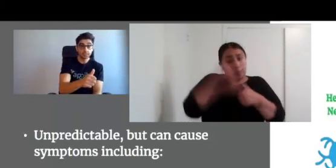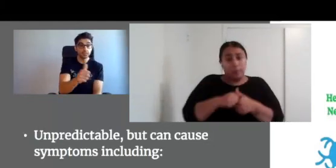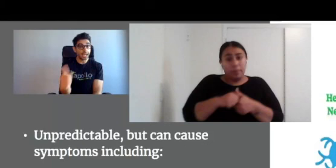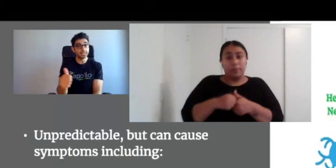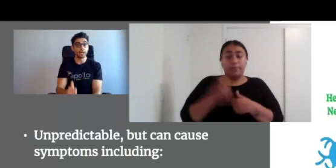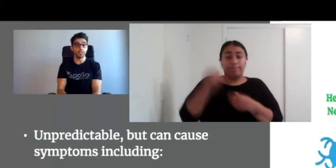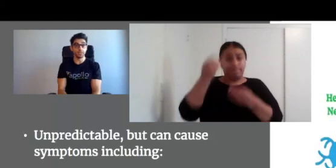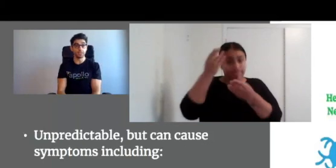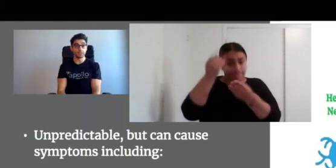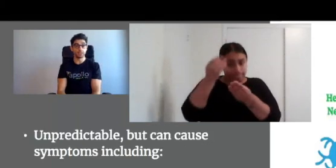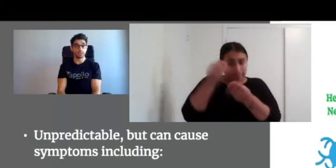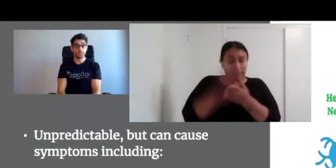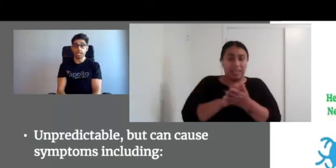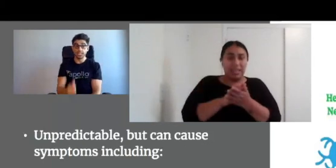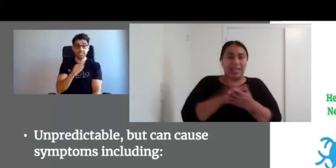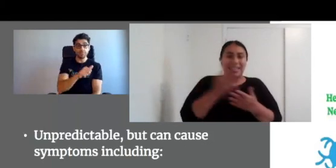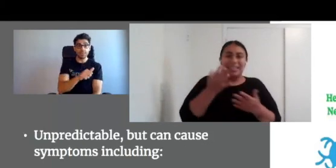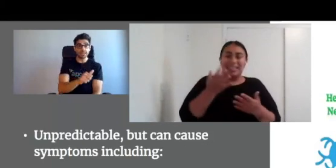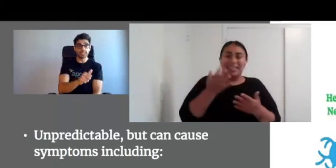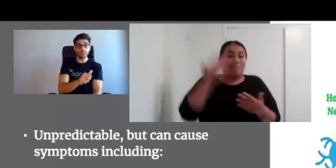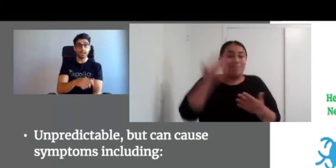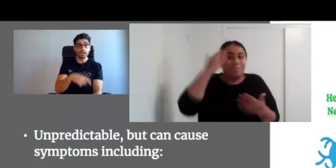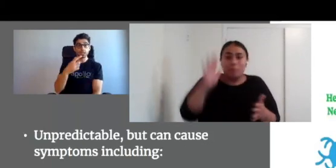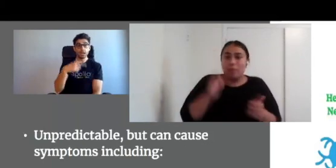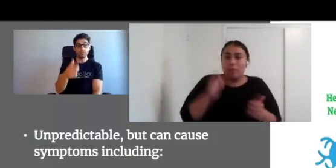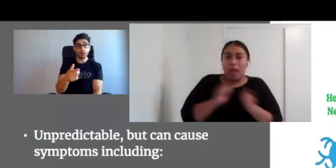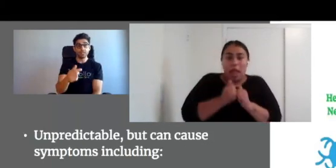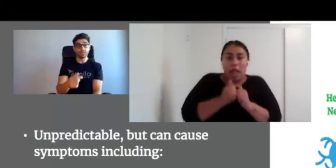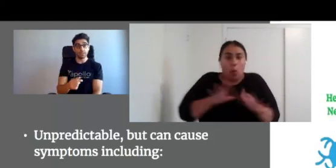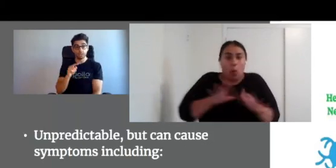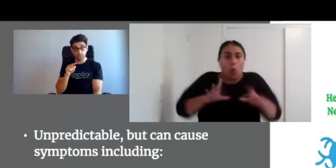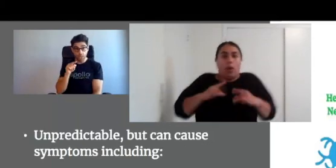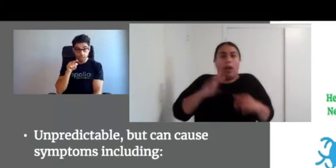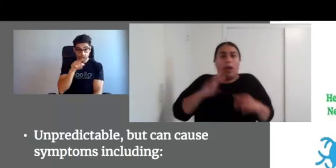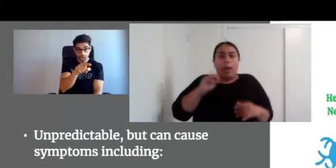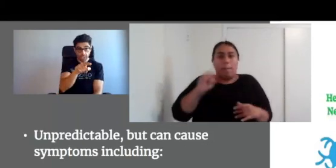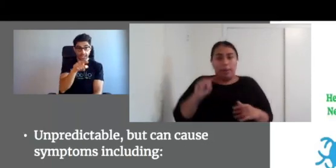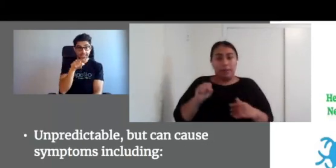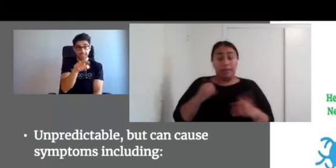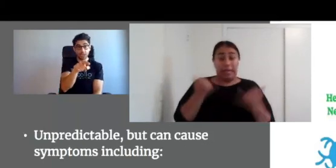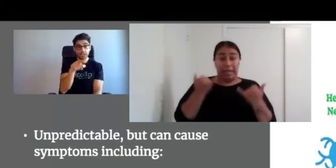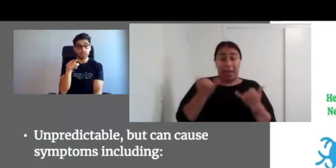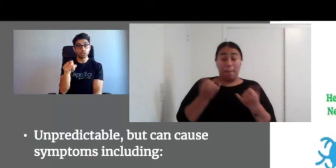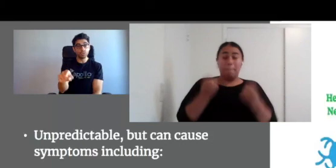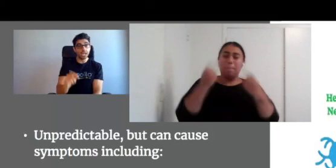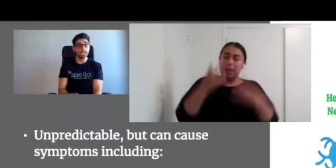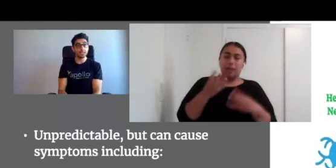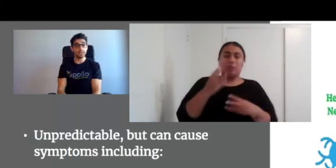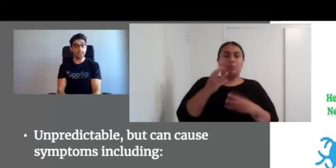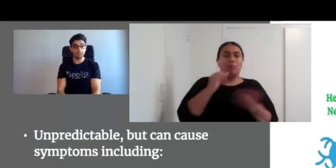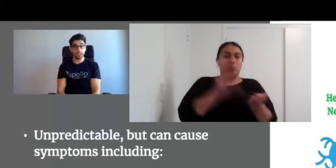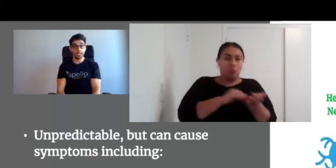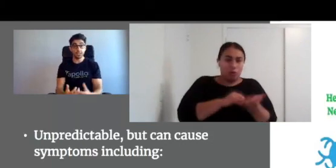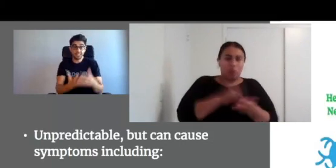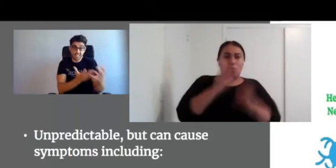anti-myelin antibodies. Since they've made that discovery, a lot of therapies have come out to target that cell that is creating